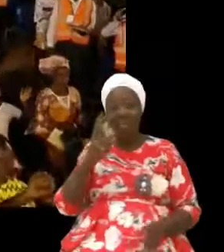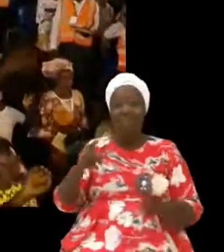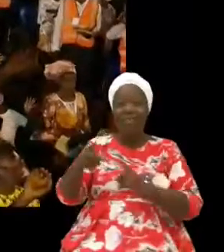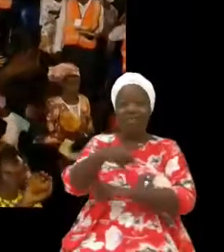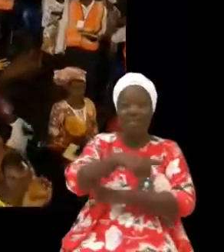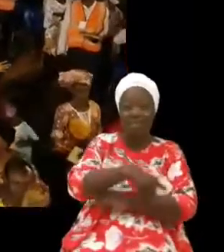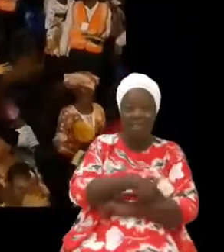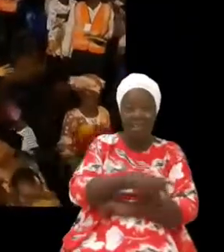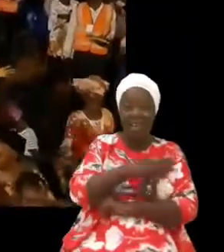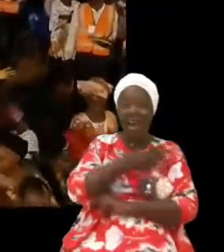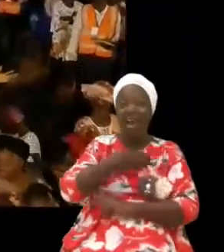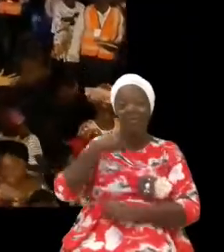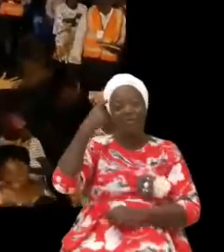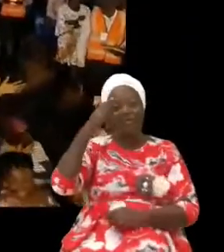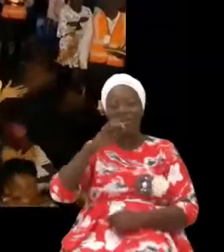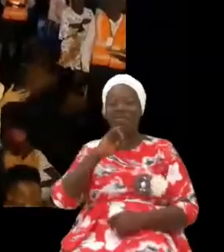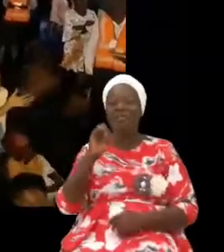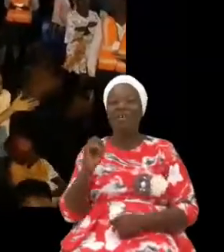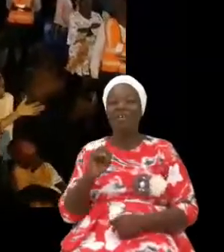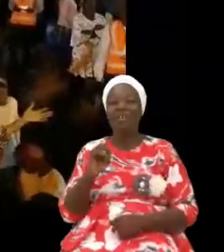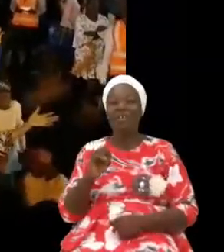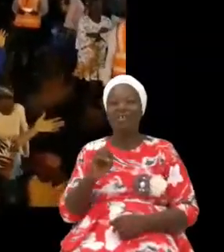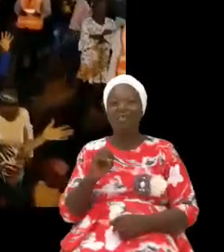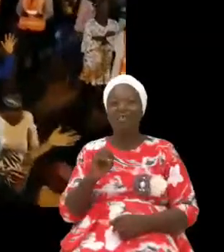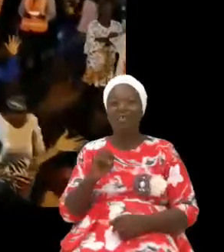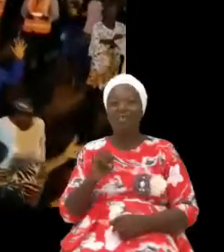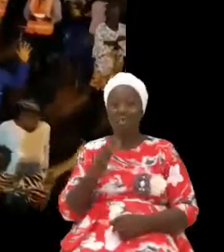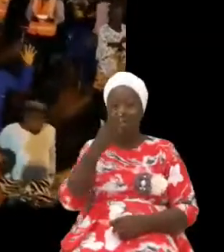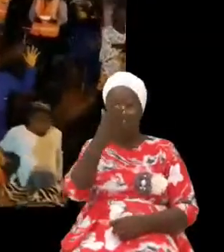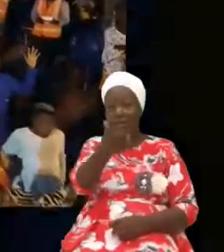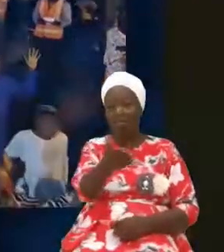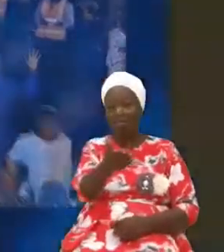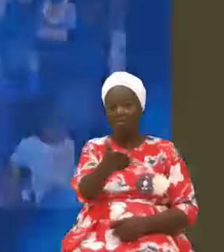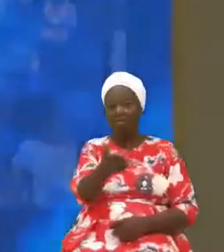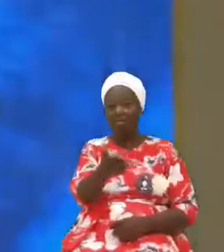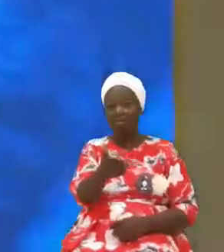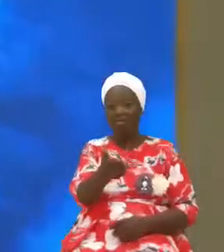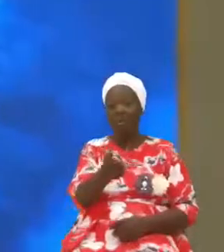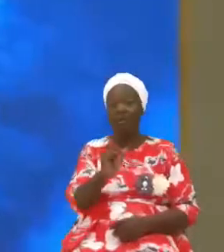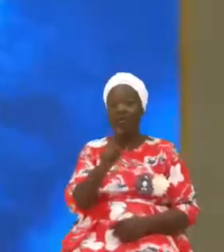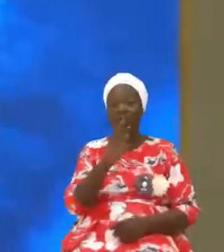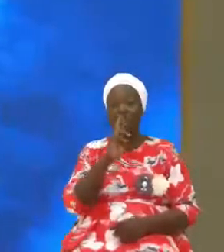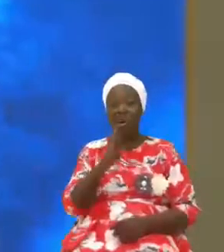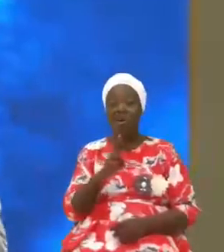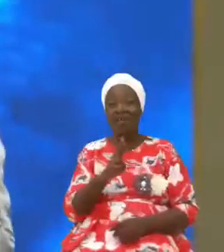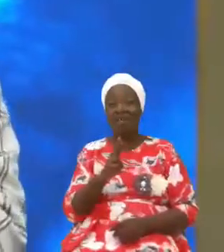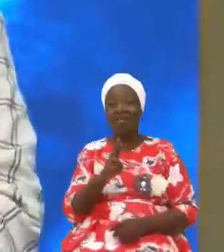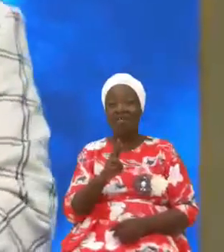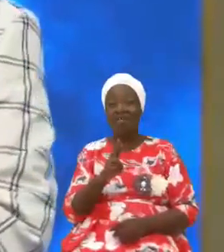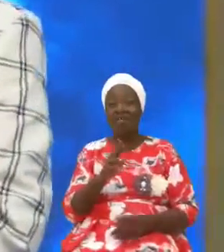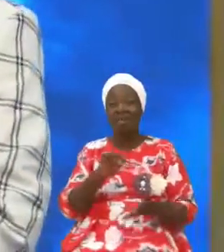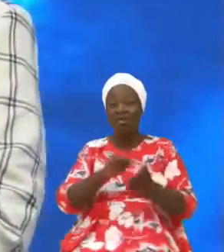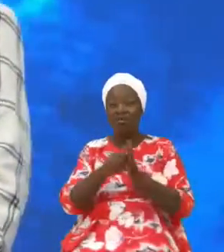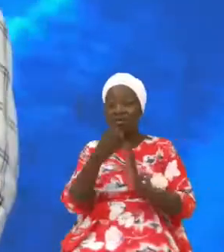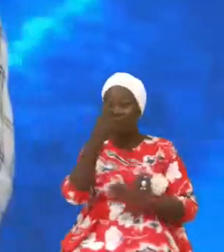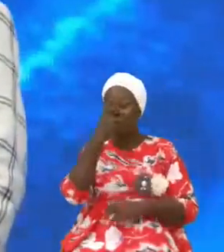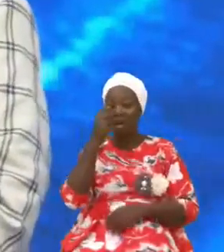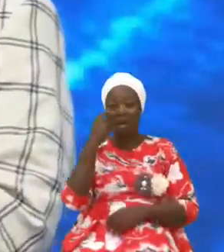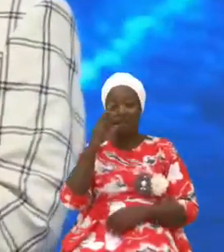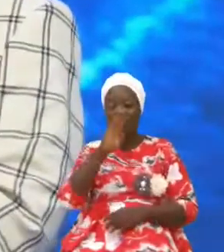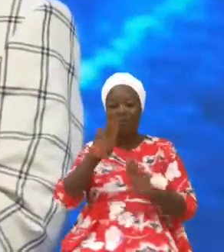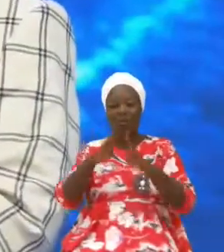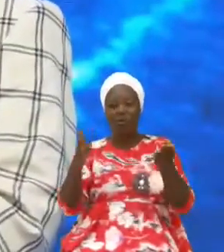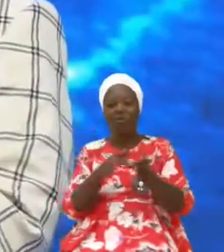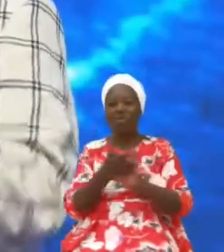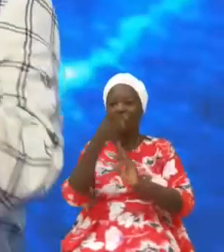the same yesterday, today, and forever. Right there where you